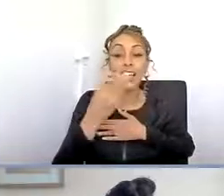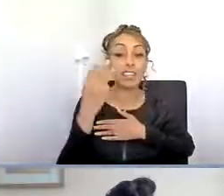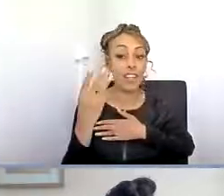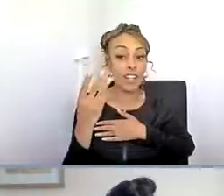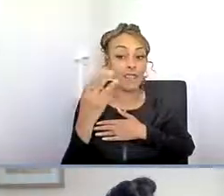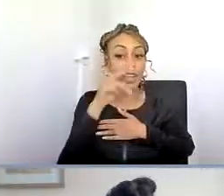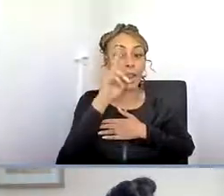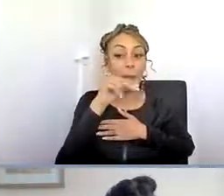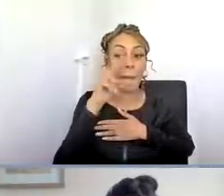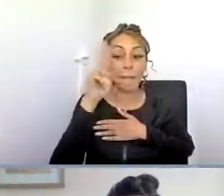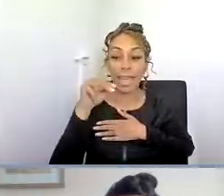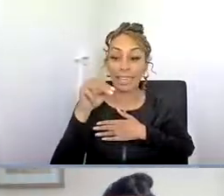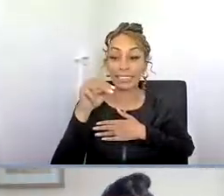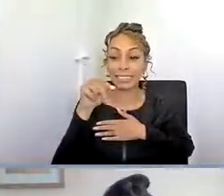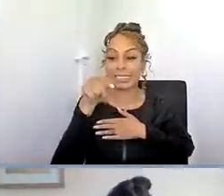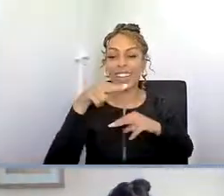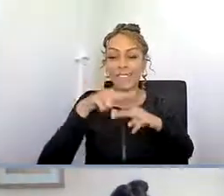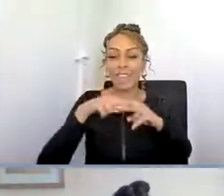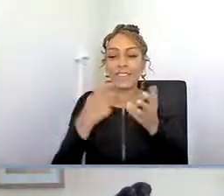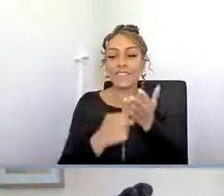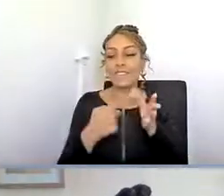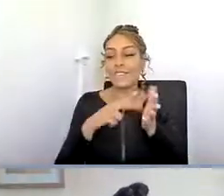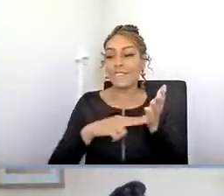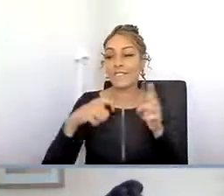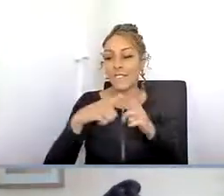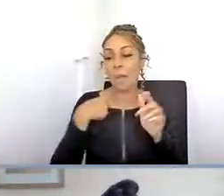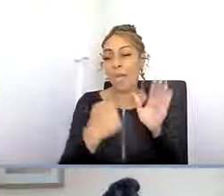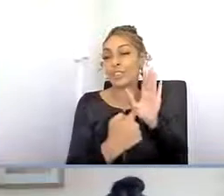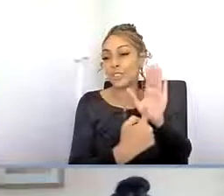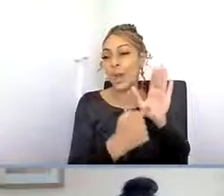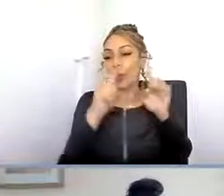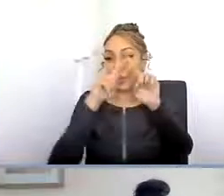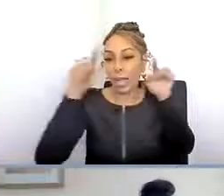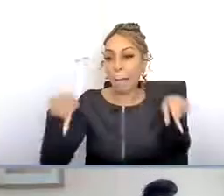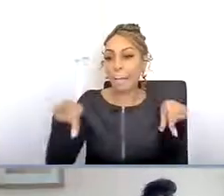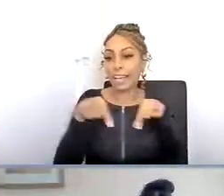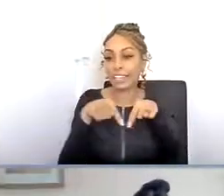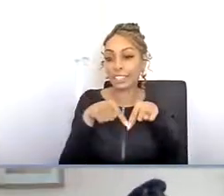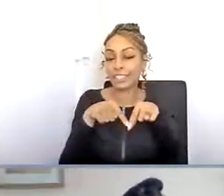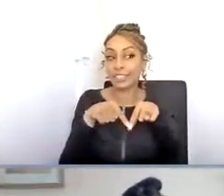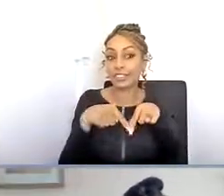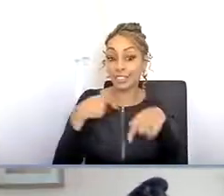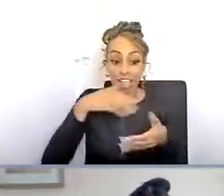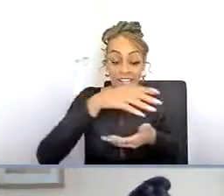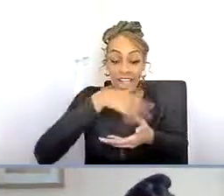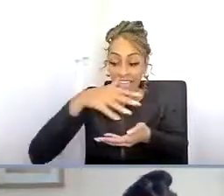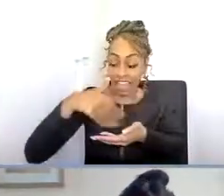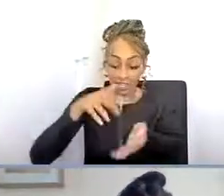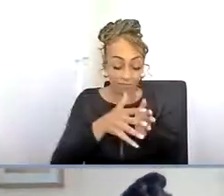by Brandgren that will be showing you an image of. The collection now numbers